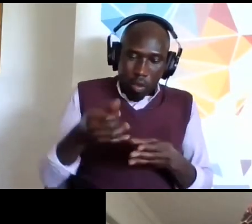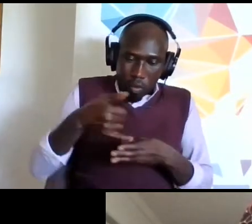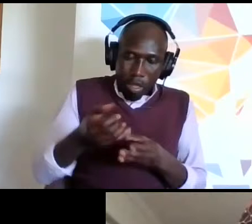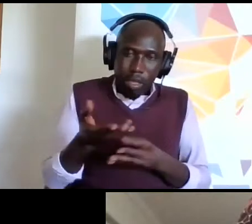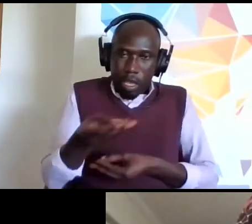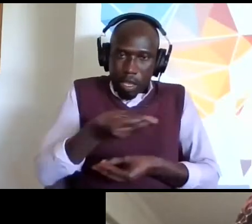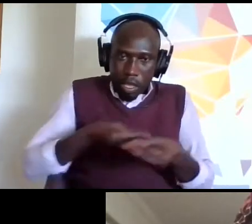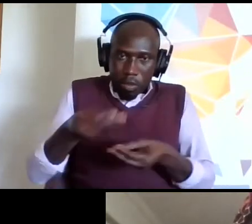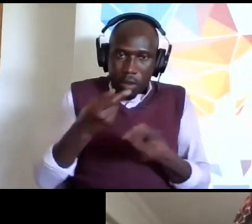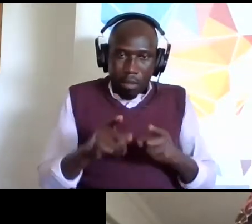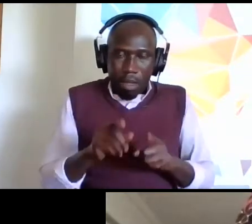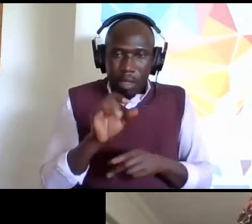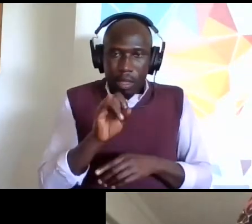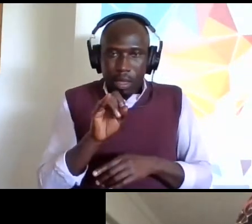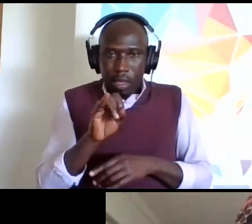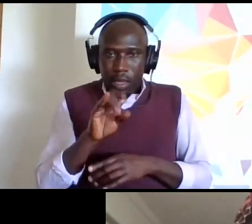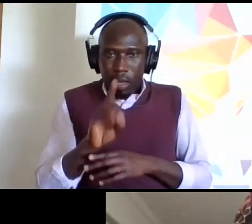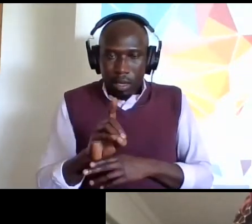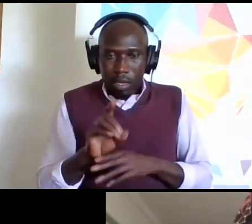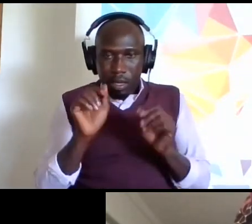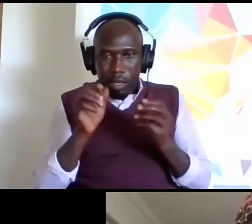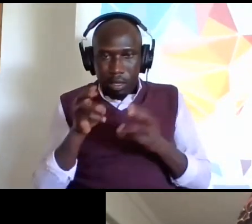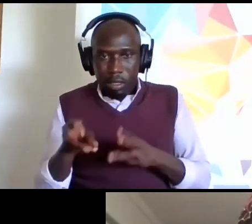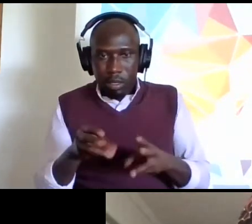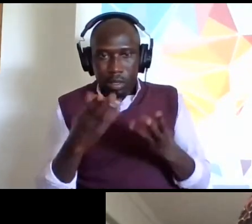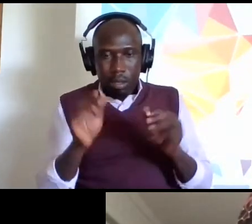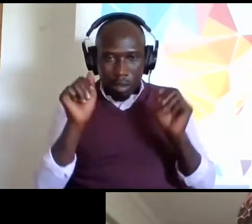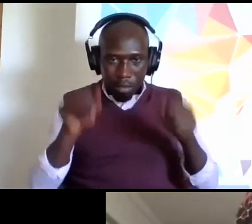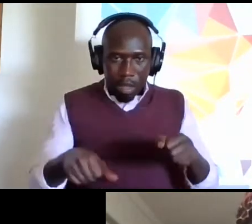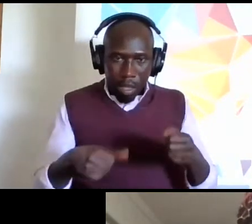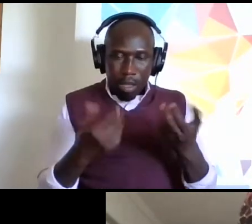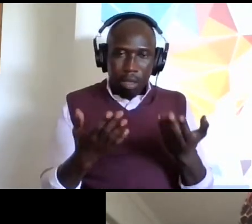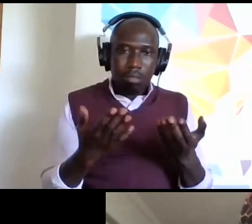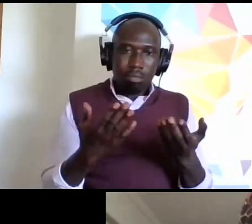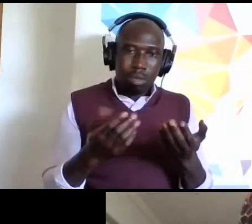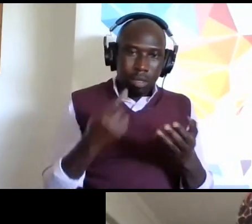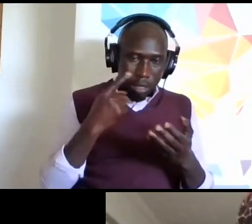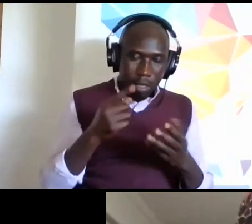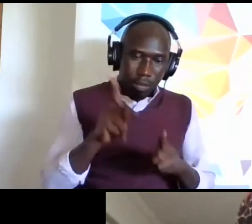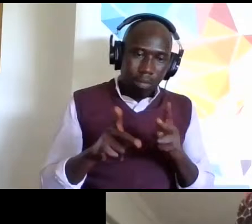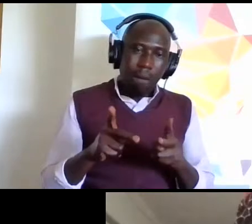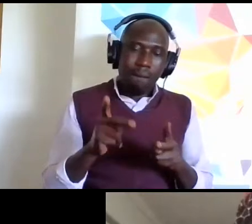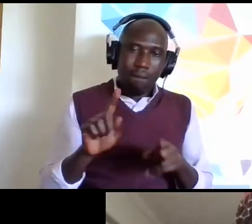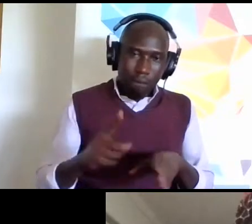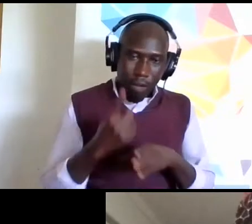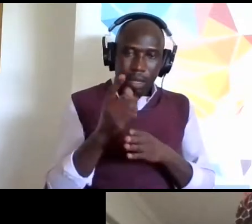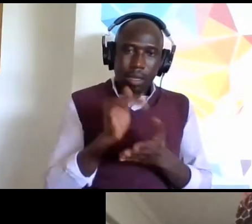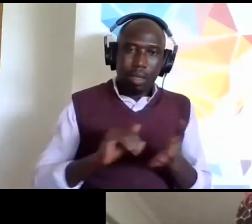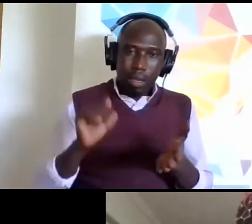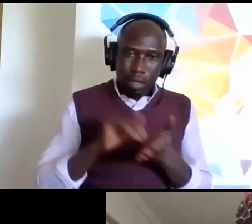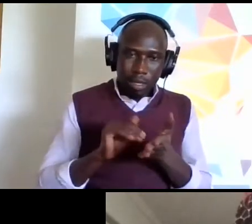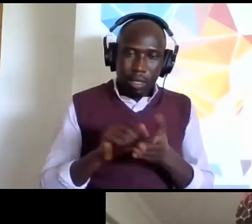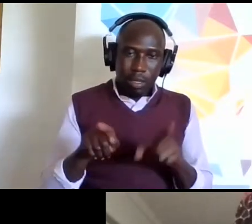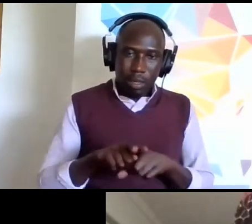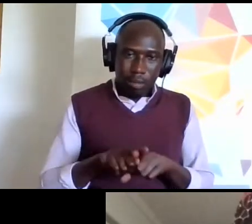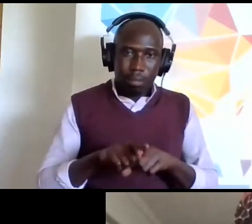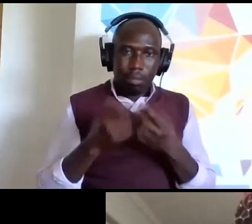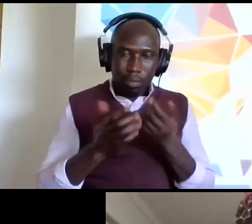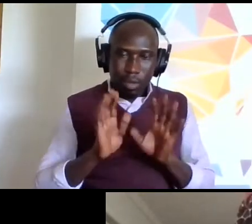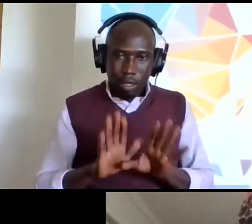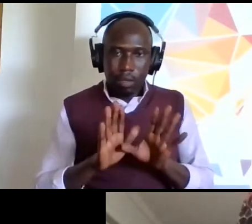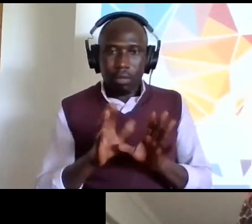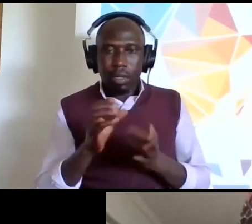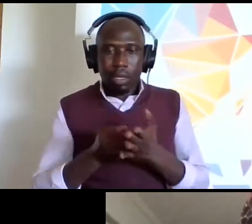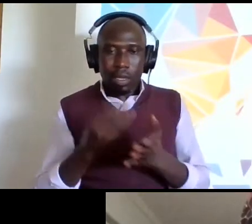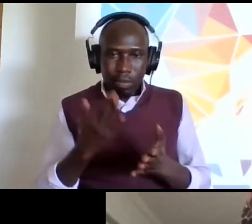these IDs, interoperable ID systems, must put the people first at the center and leapfrog existing and